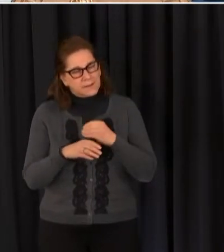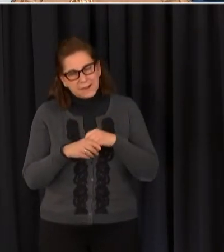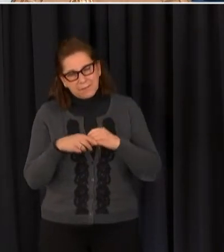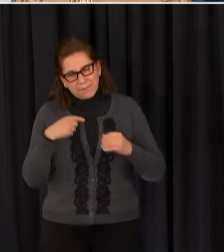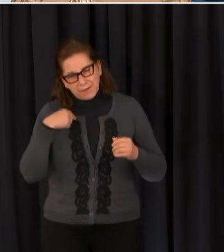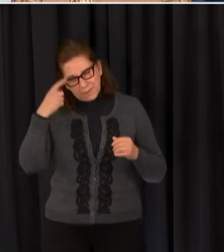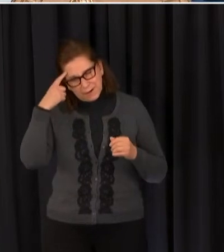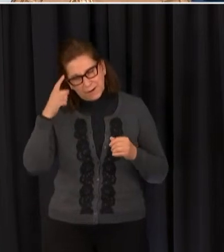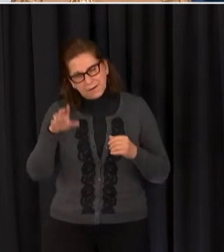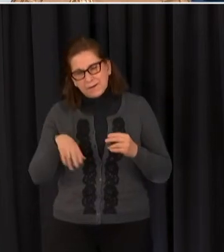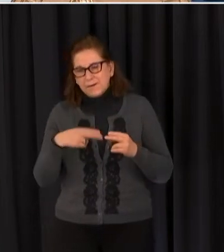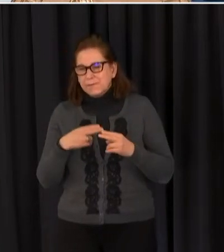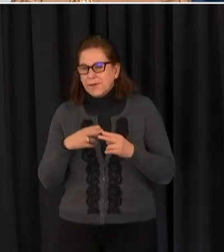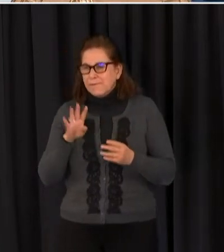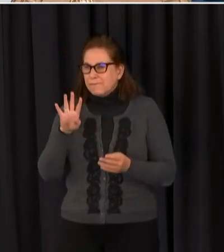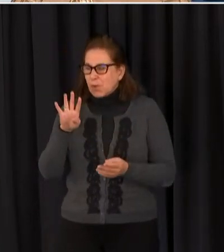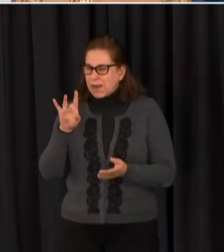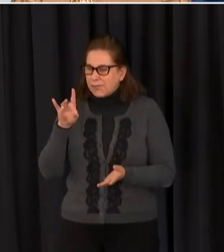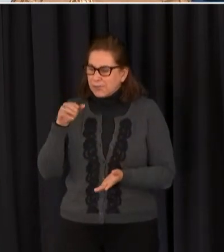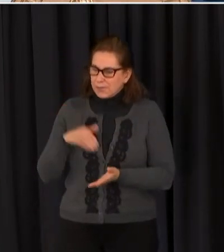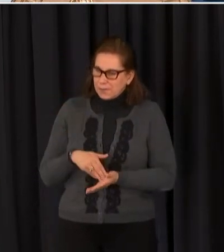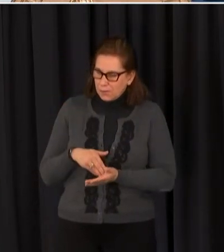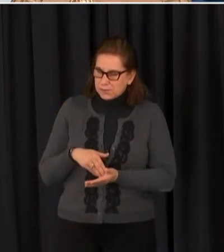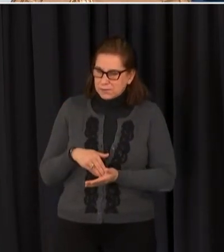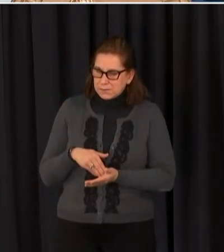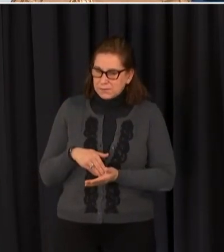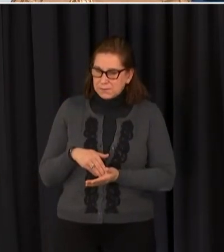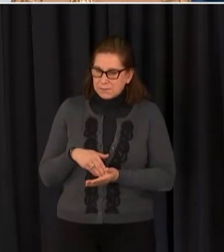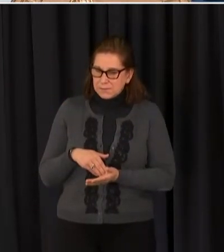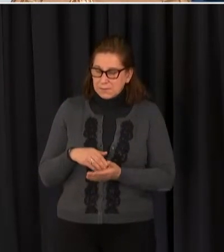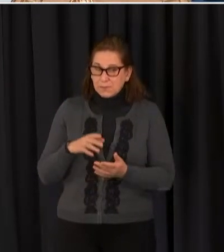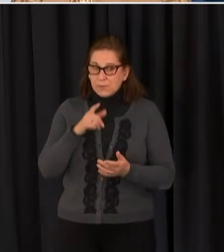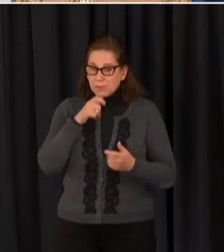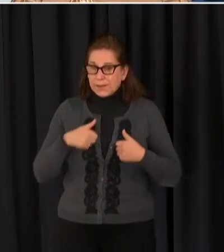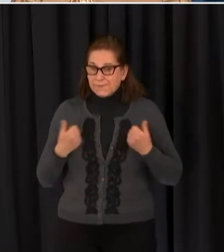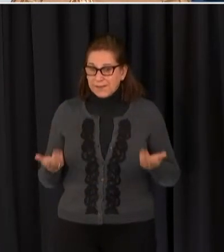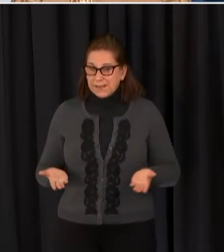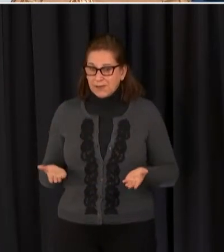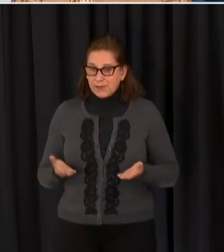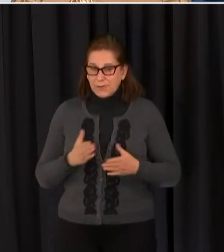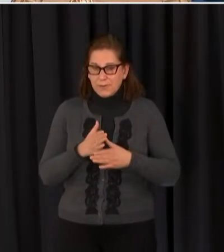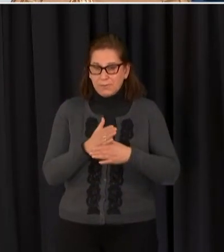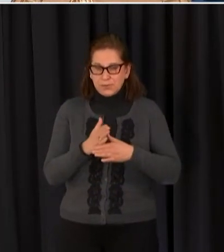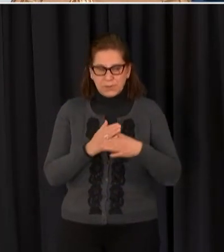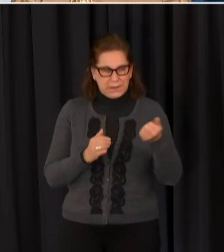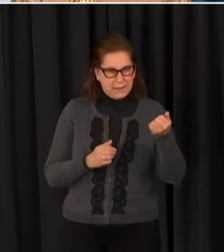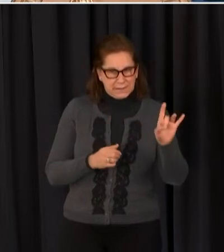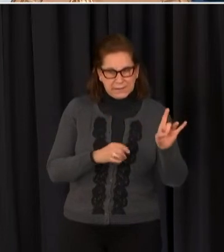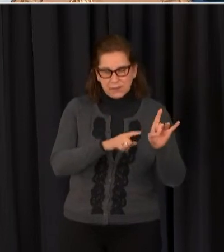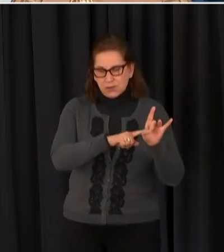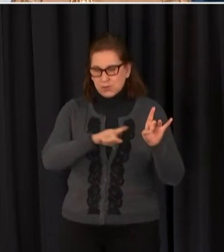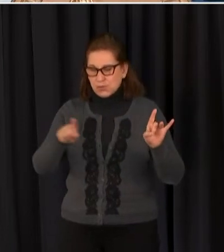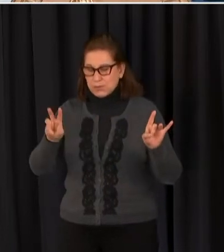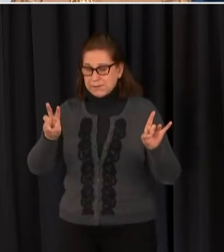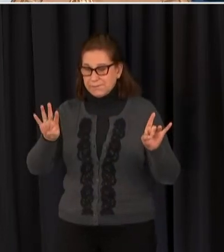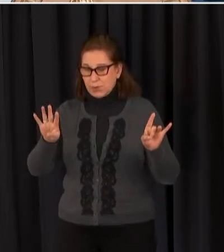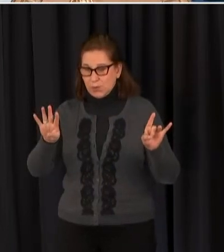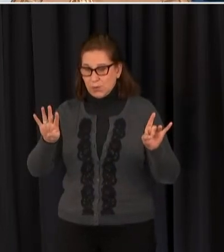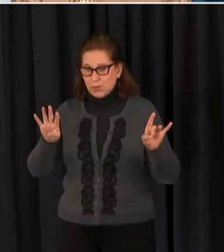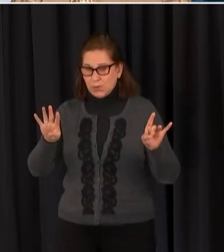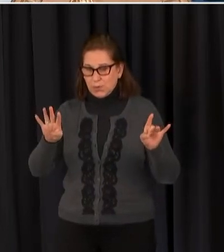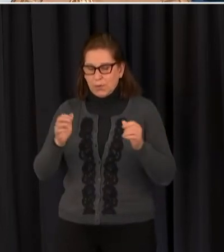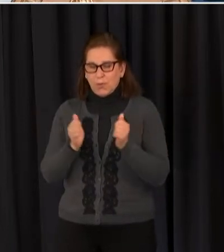about 48,000 DC residents between the ages of 18 and 64